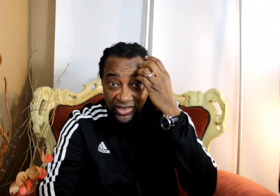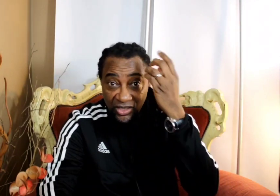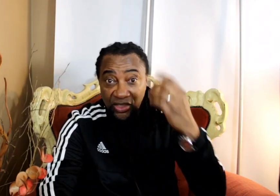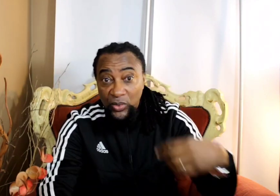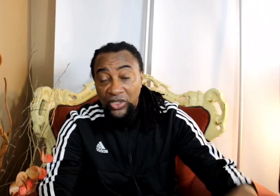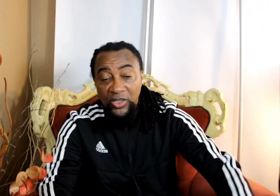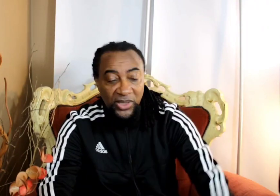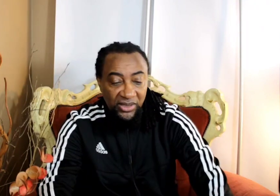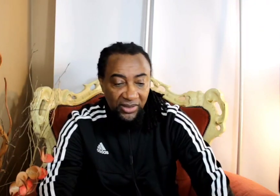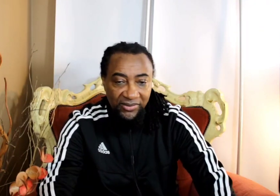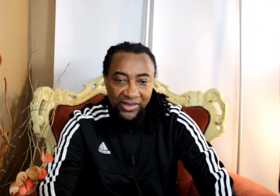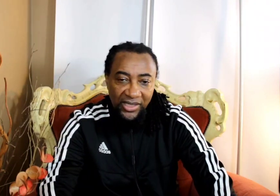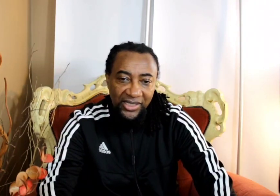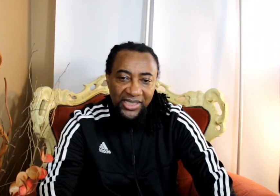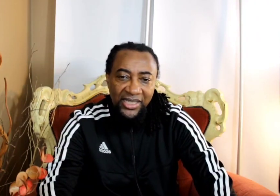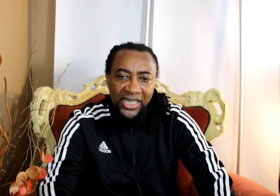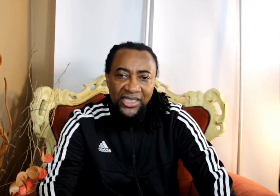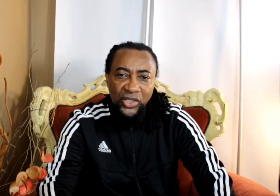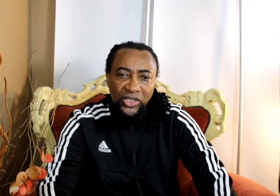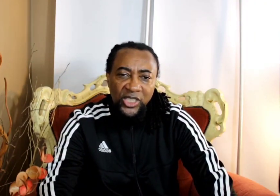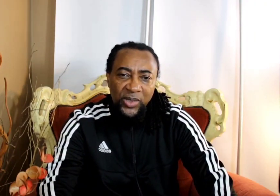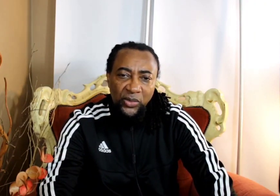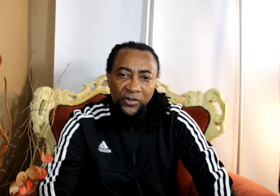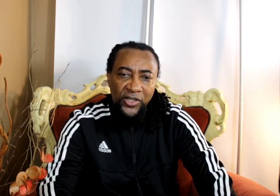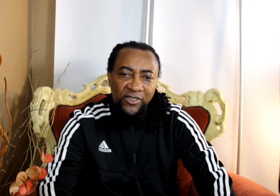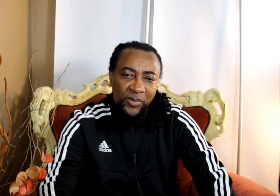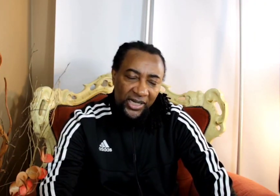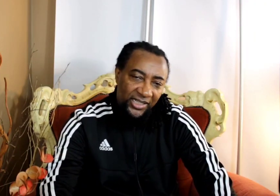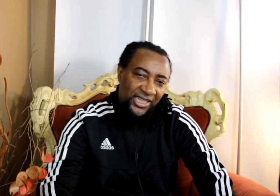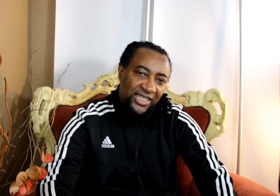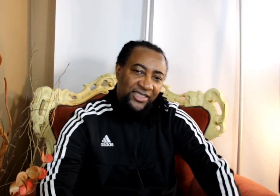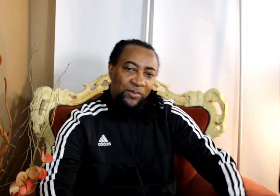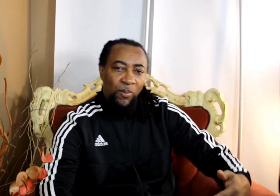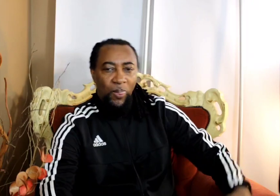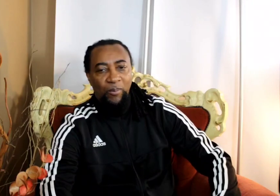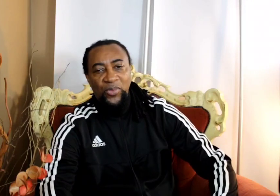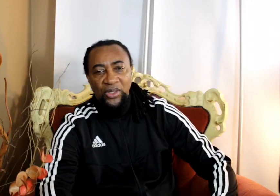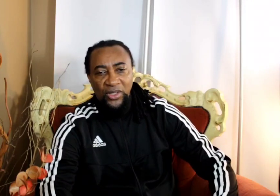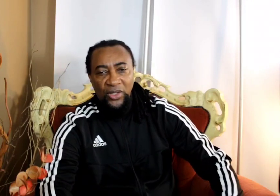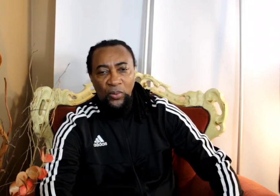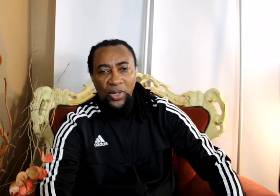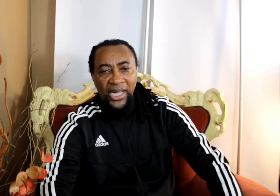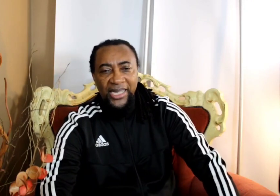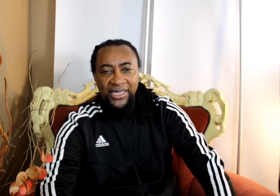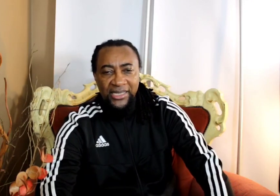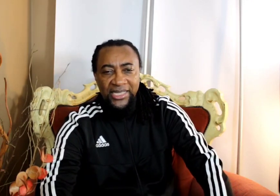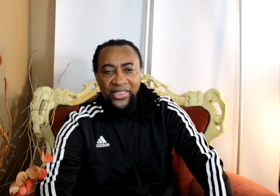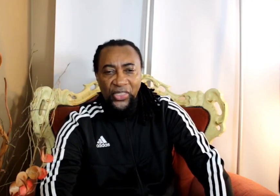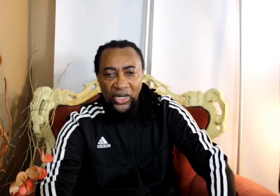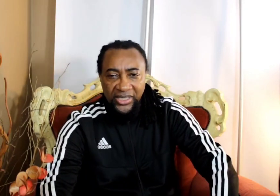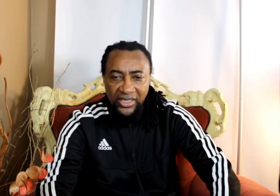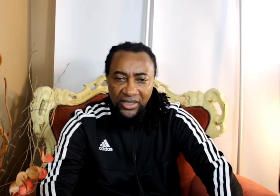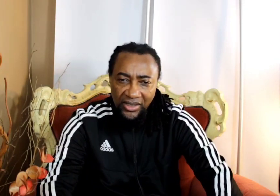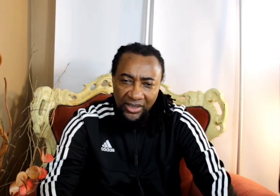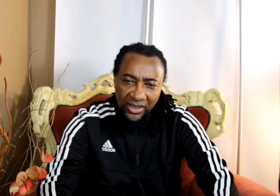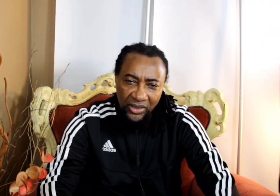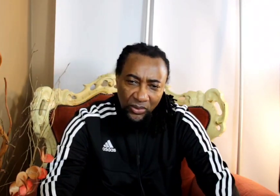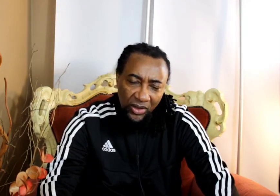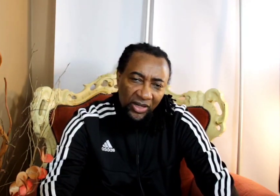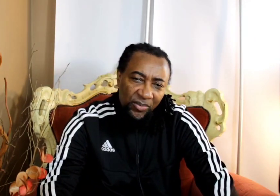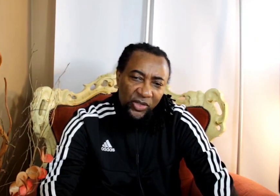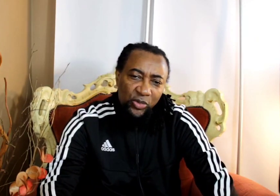matter, I've done some research myself, and I did discuss this matter with a friend of mine, and I asked him why he thought